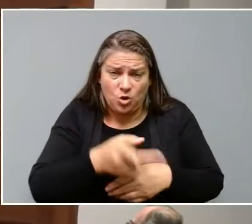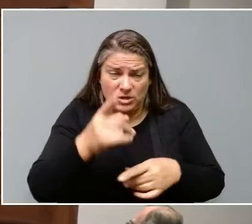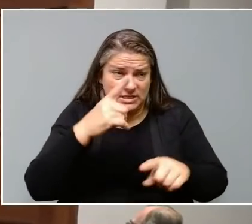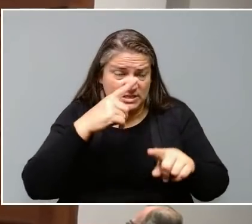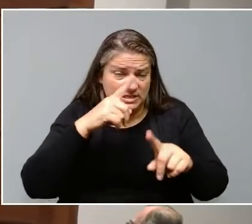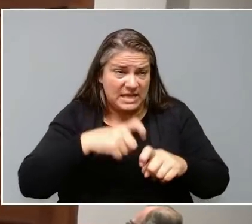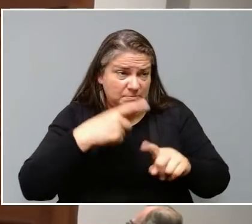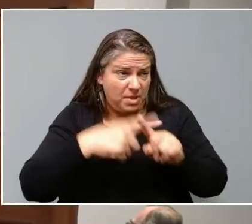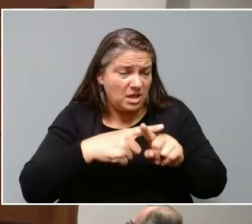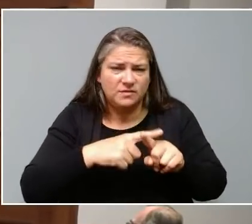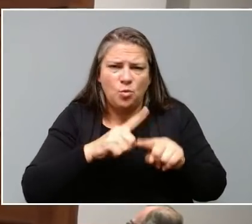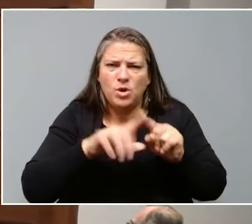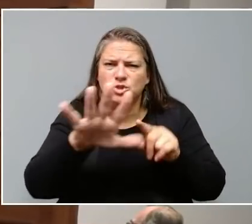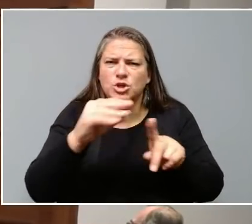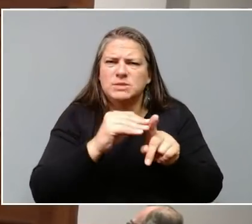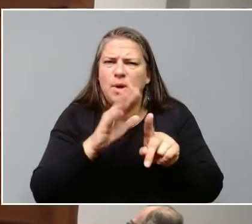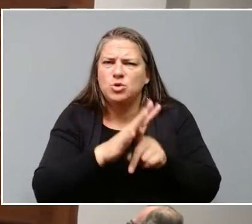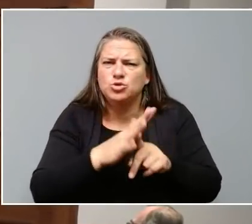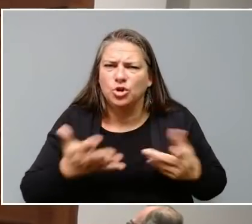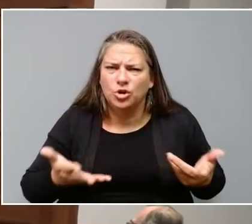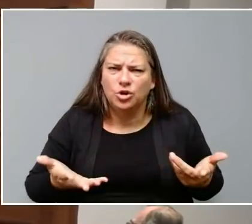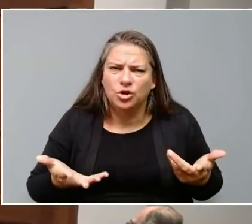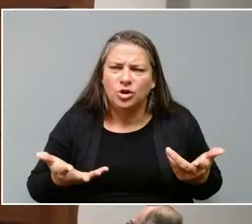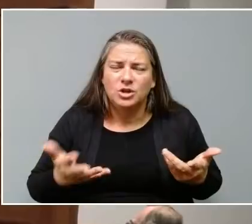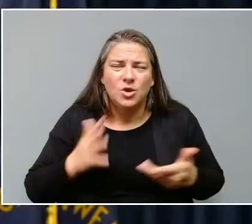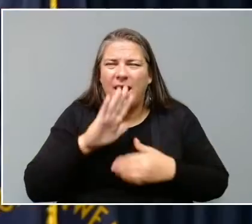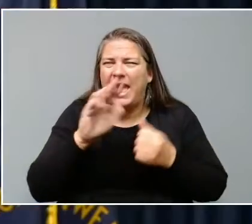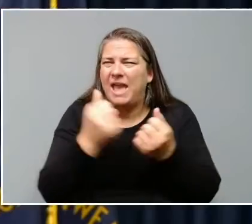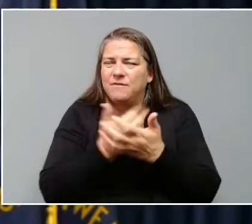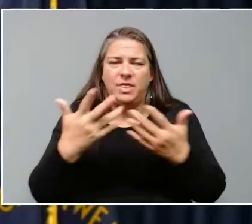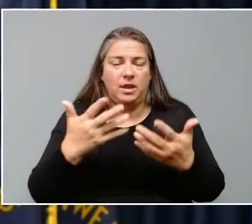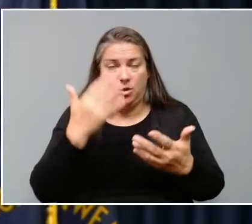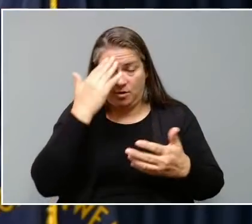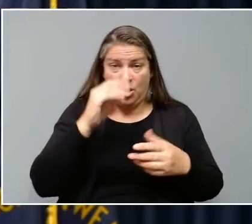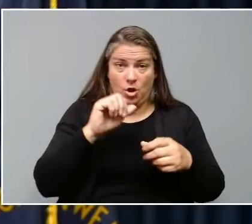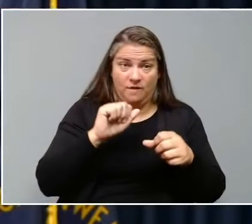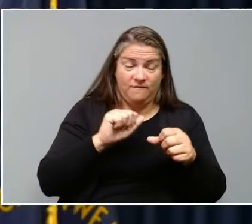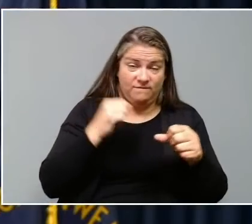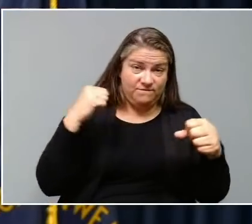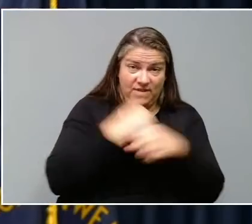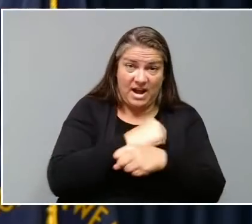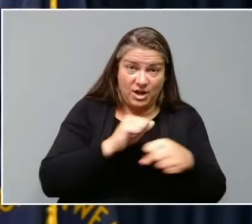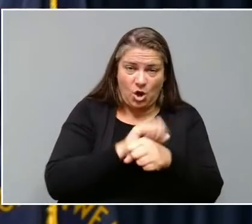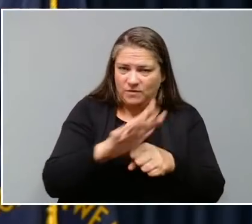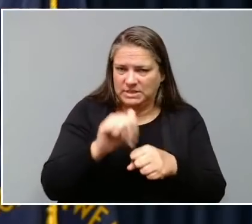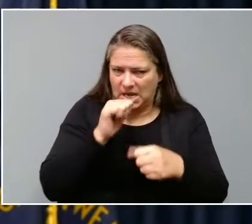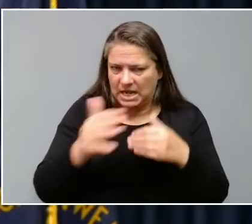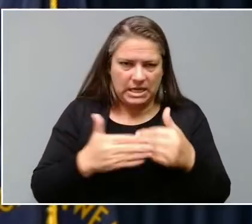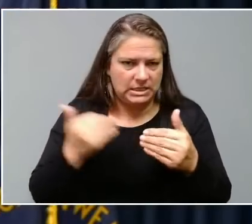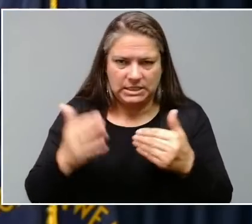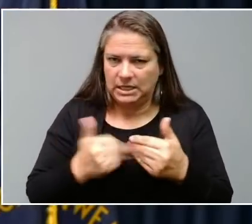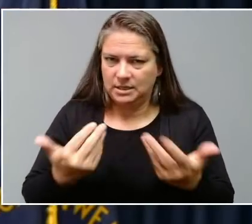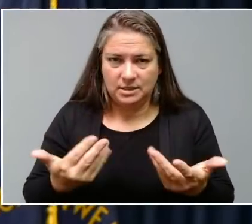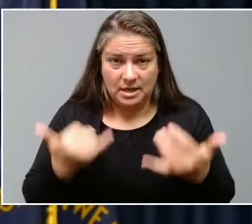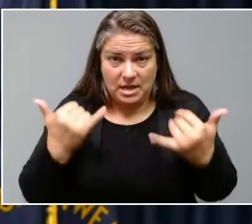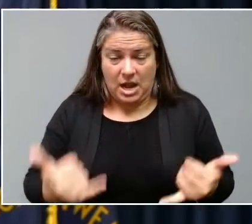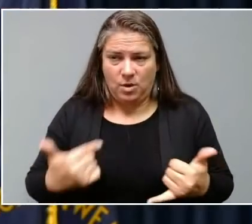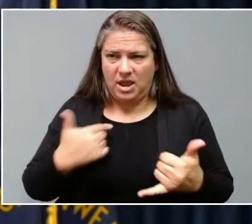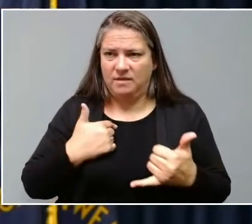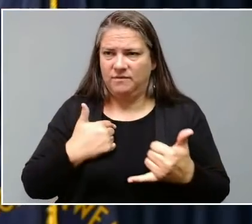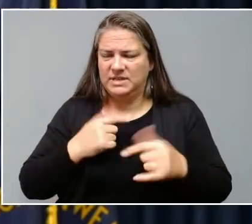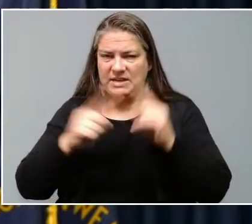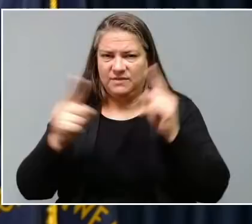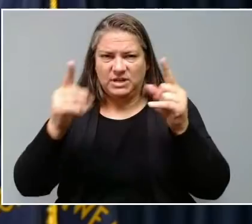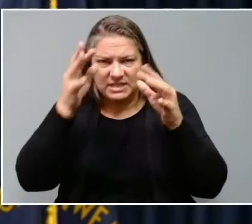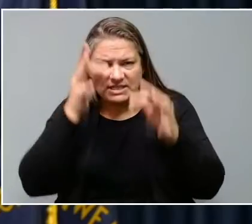have? So all these things work together, right? I mean, fighting COVID isn't easy. And so these are now the heavy decisions that the General Assembly is having to